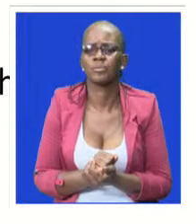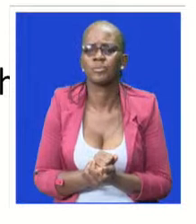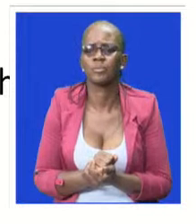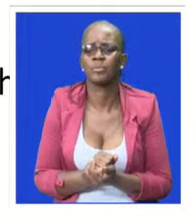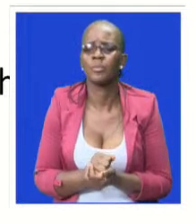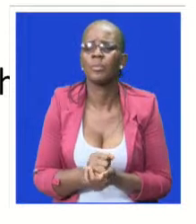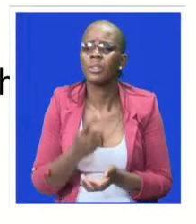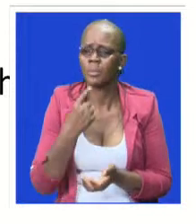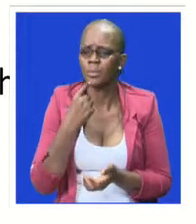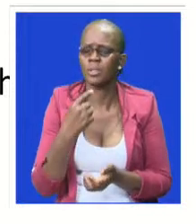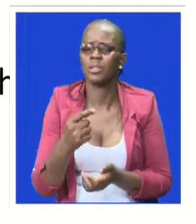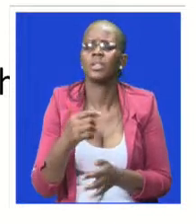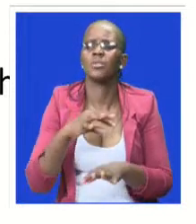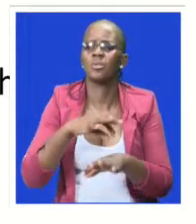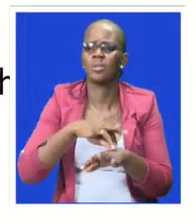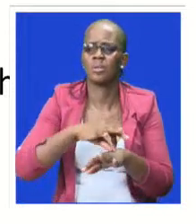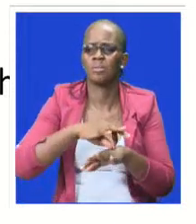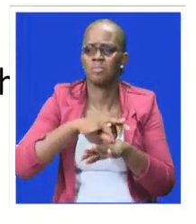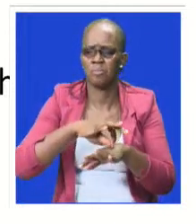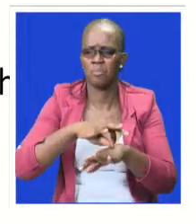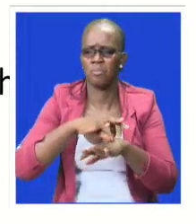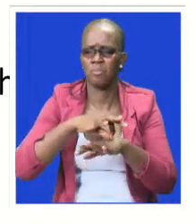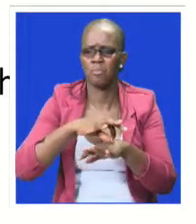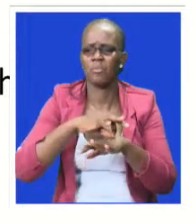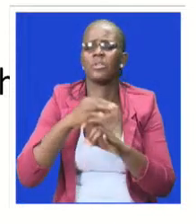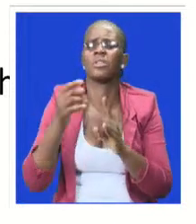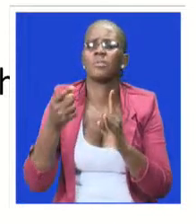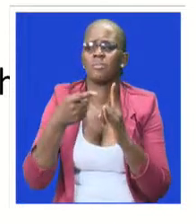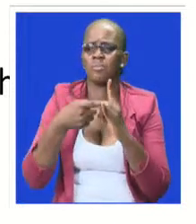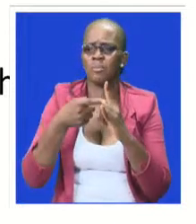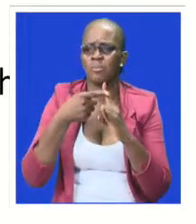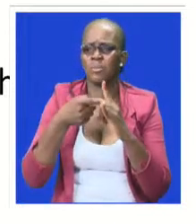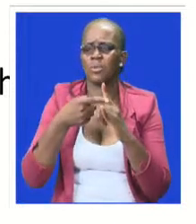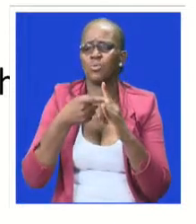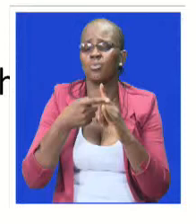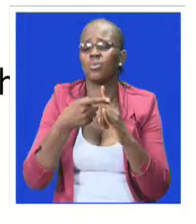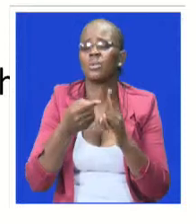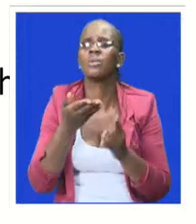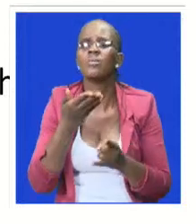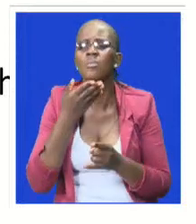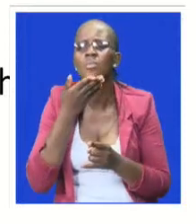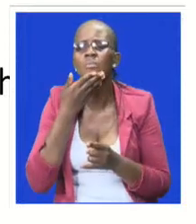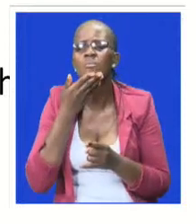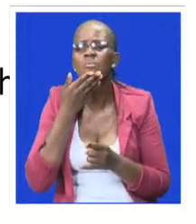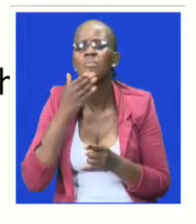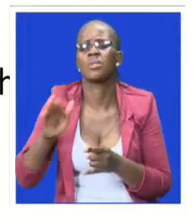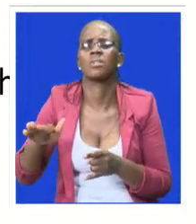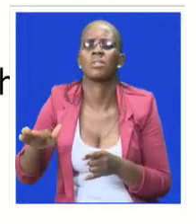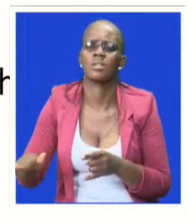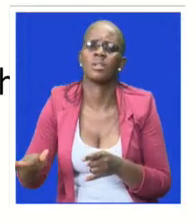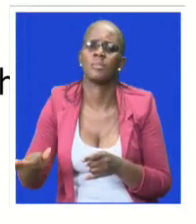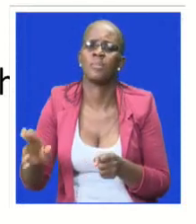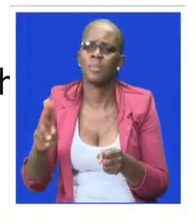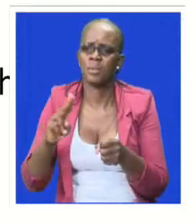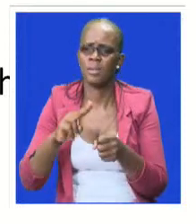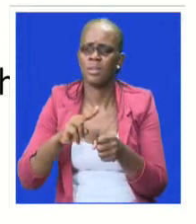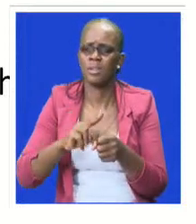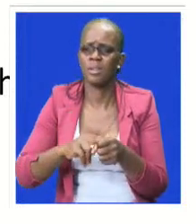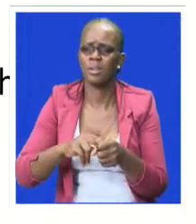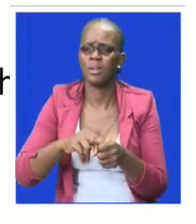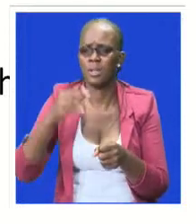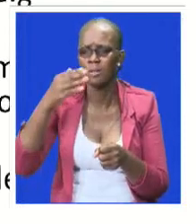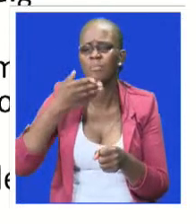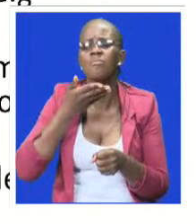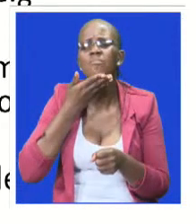San and the Khoikhoi and state how the Khoikhoi and the San lived.